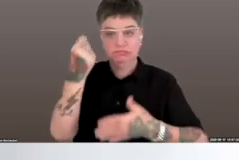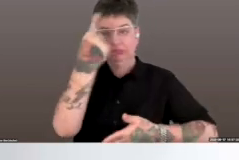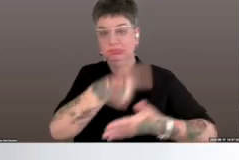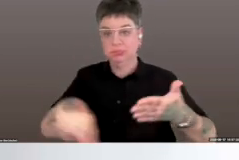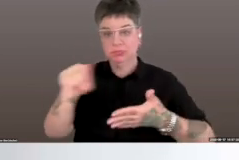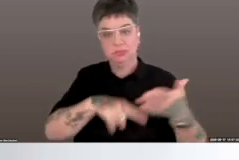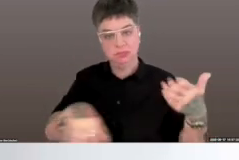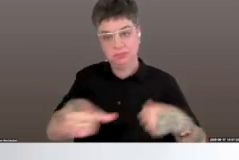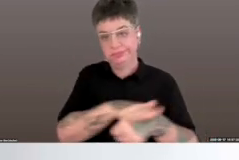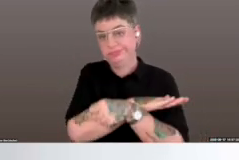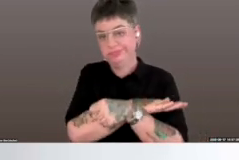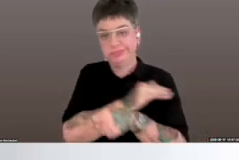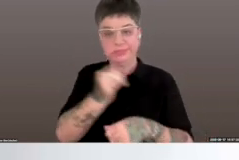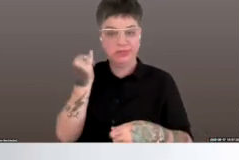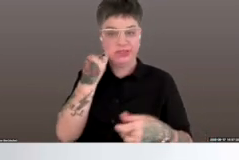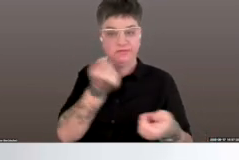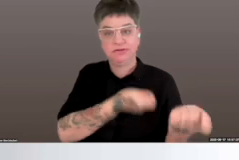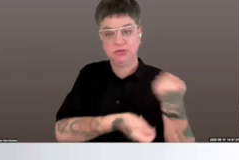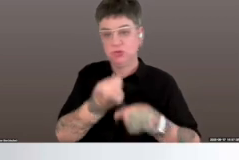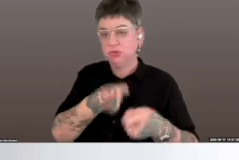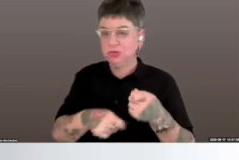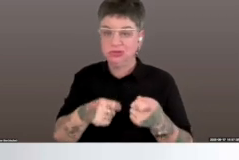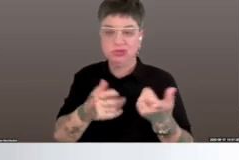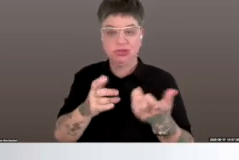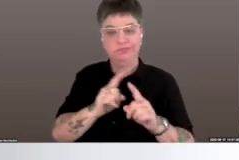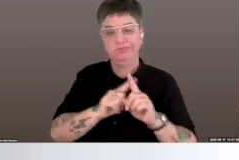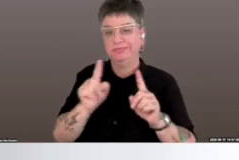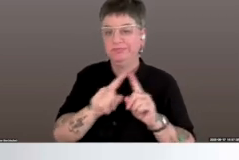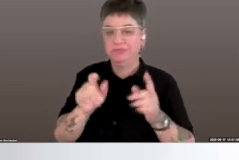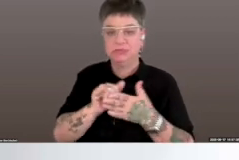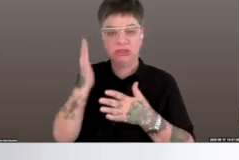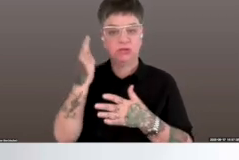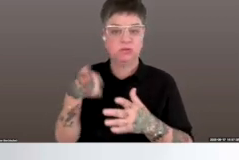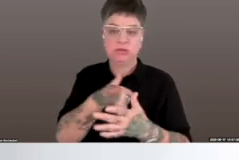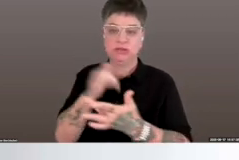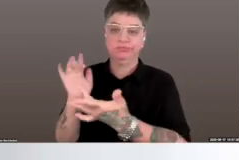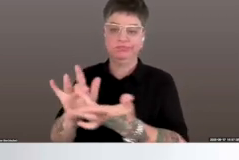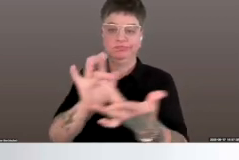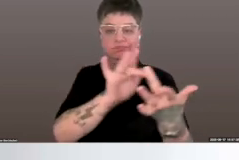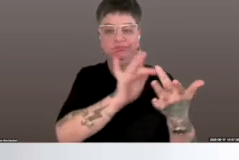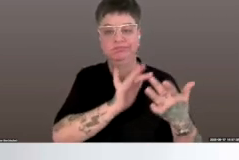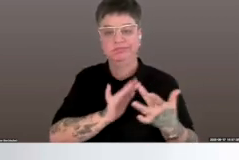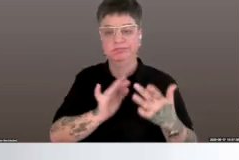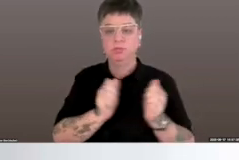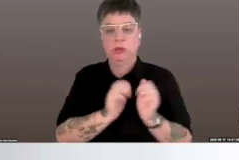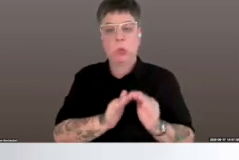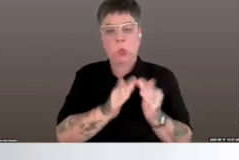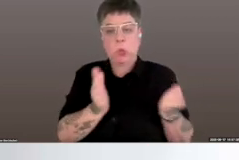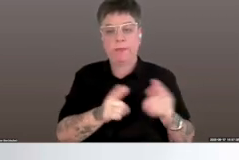that's a different scenario. If they want to switch it over, that's a different scenario. That's why we reached out to fleets with open vouchers on